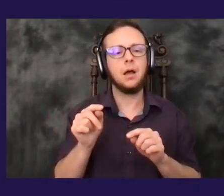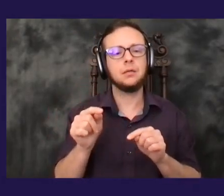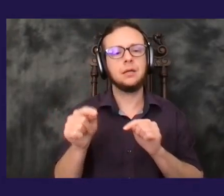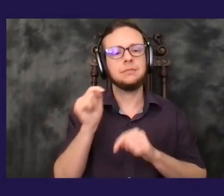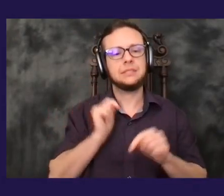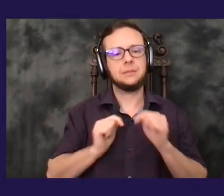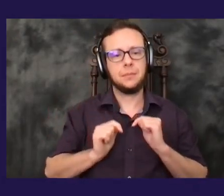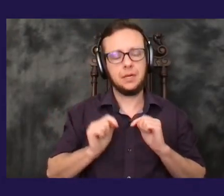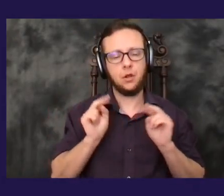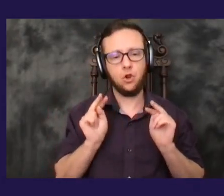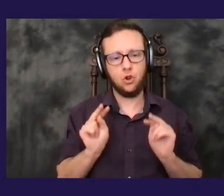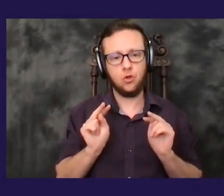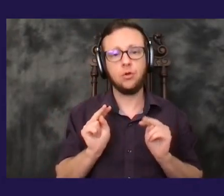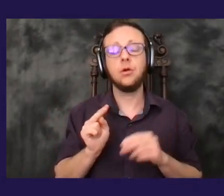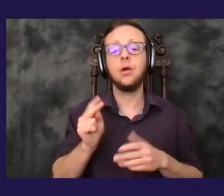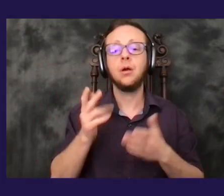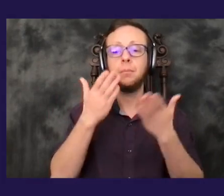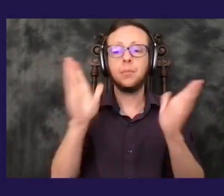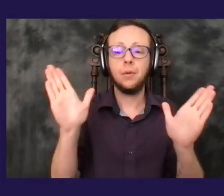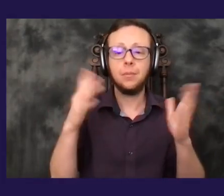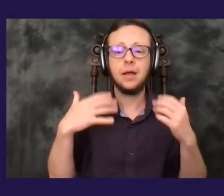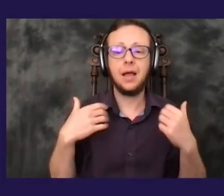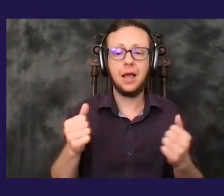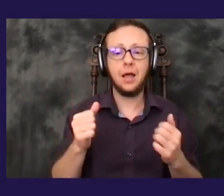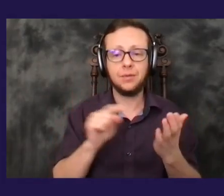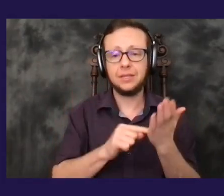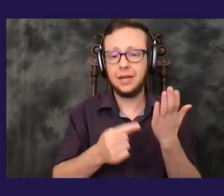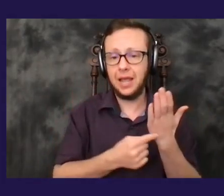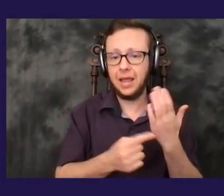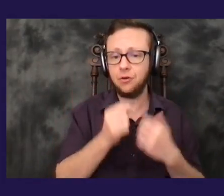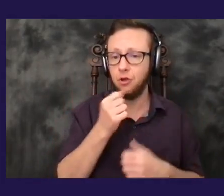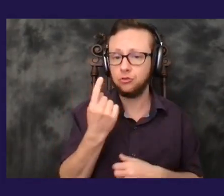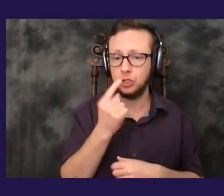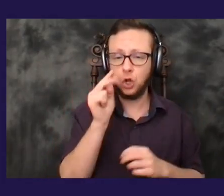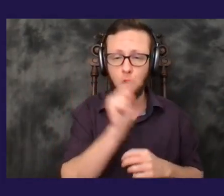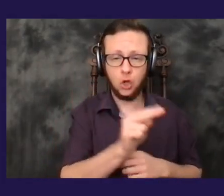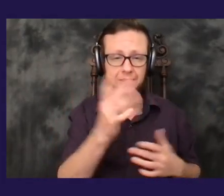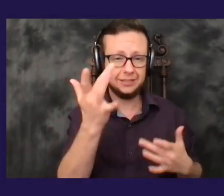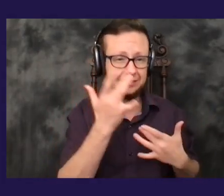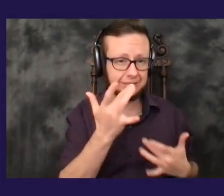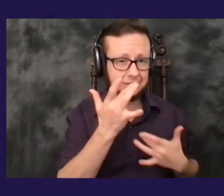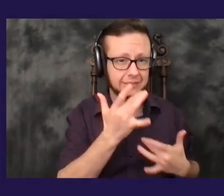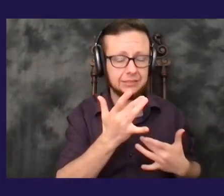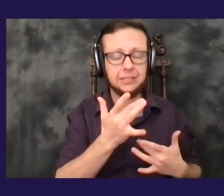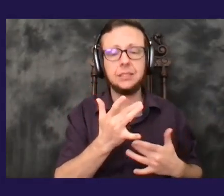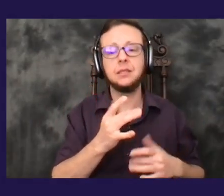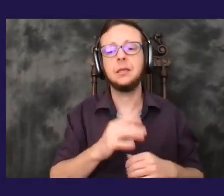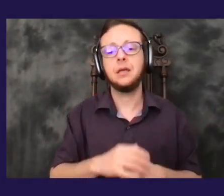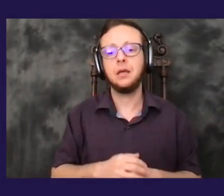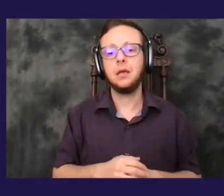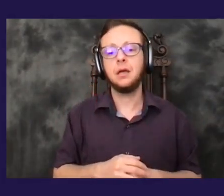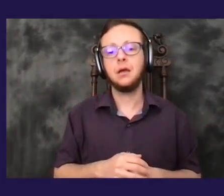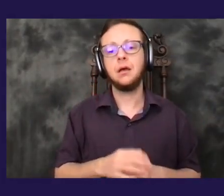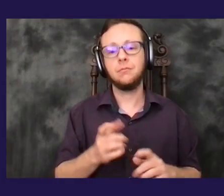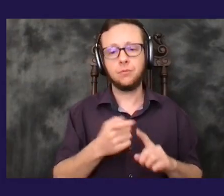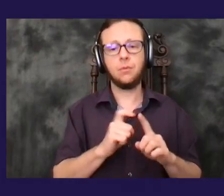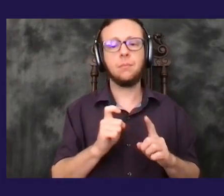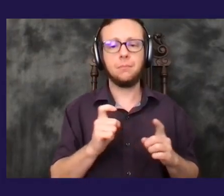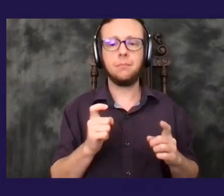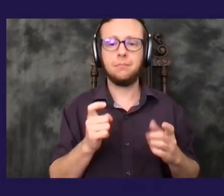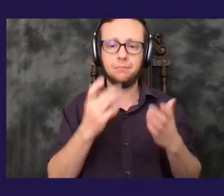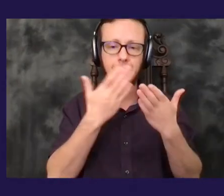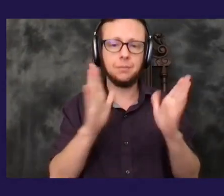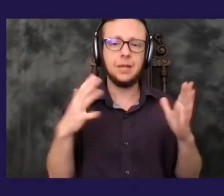health analogy is essentially like, rather than just focusing on the epidemic diseases and kind of like from a public health perspective, flying in